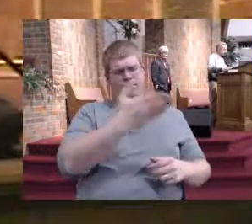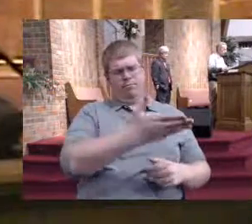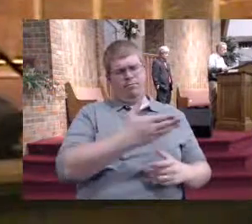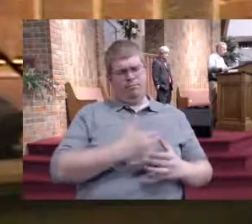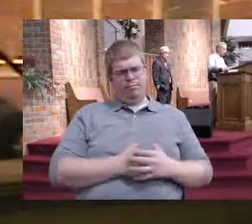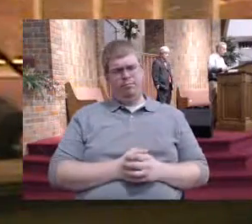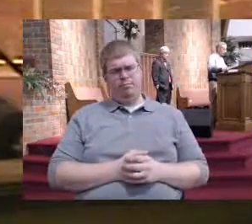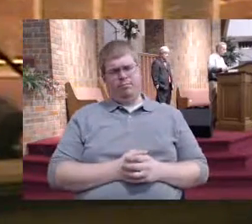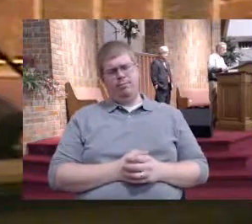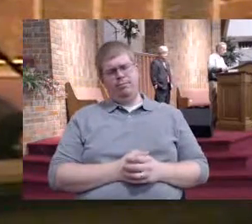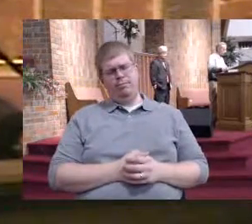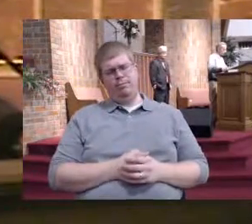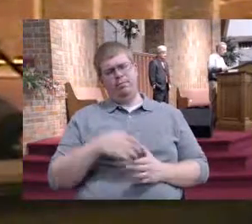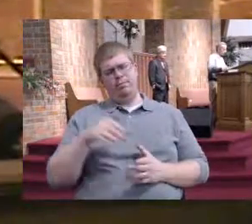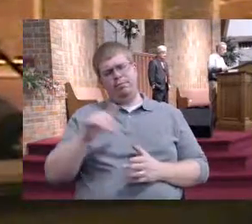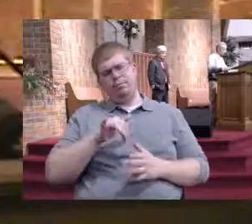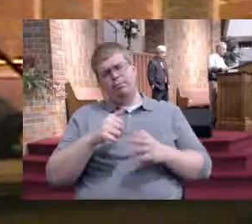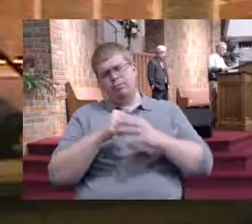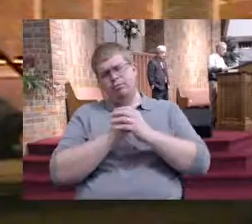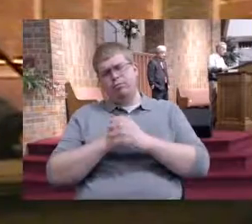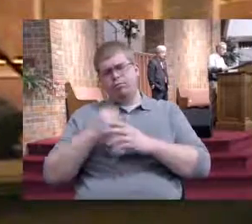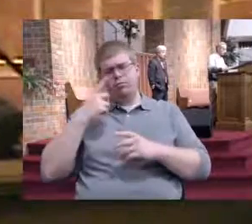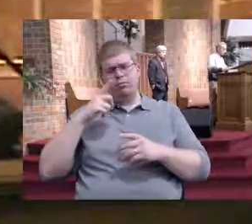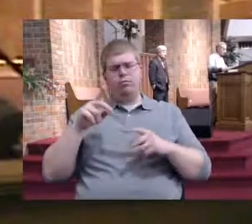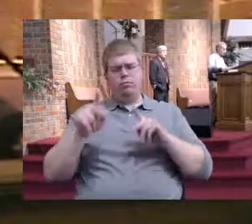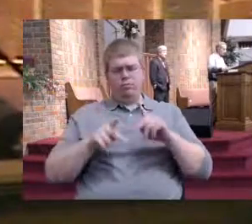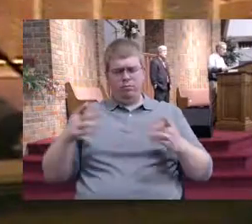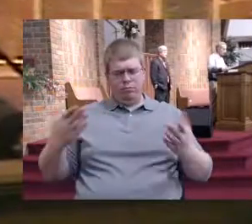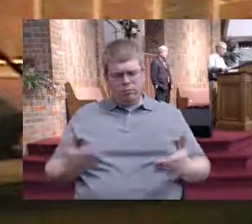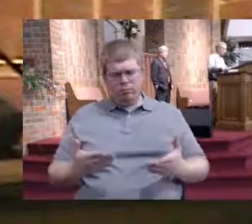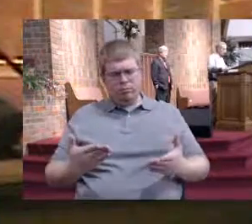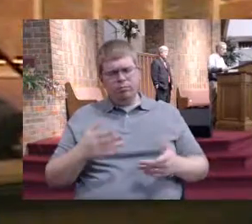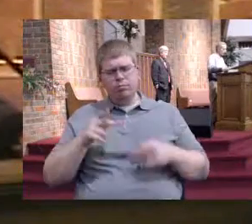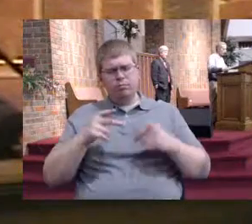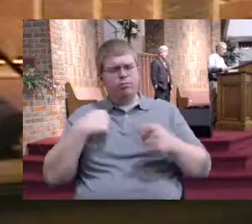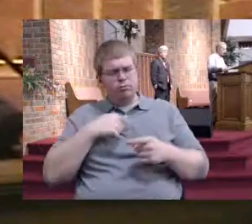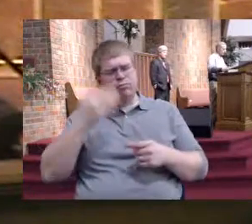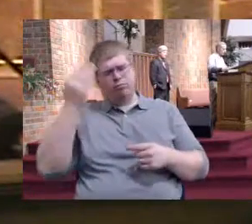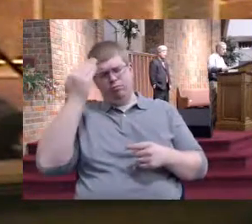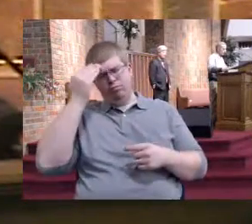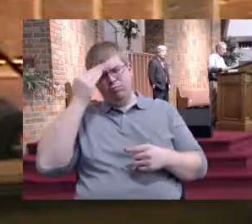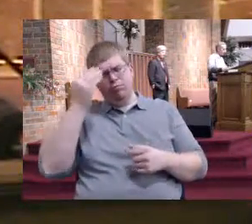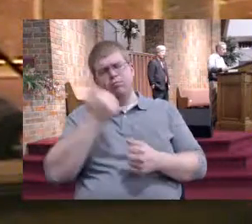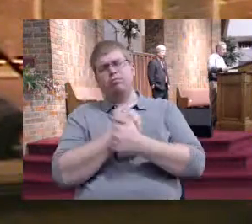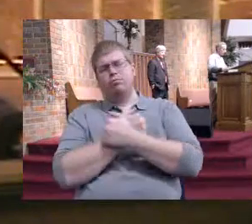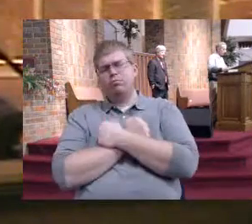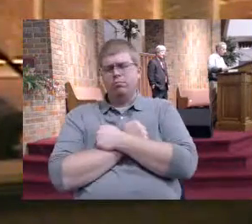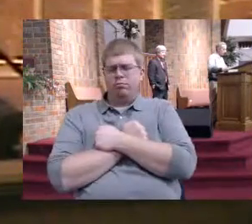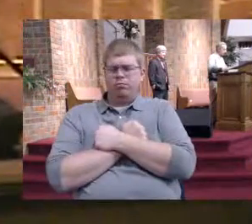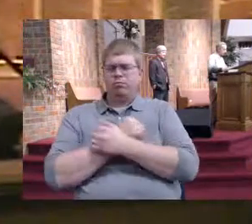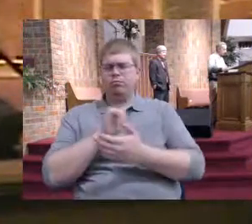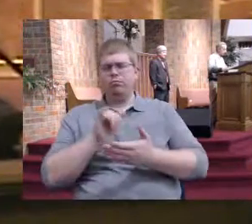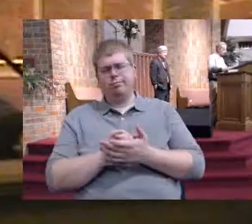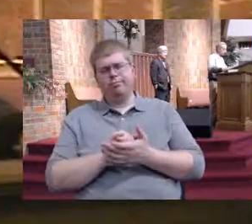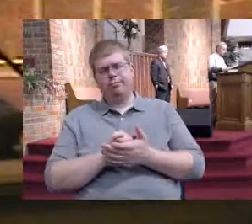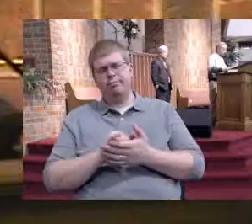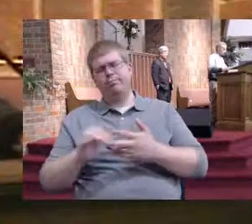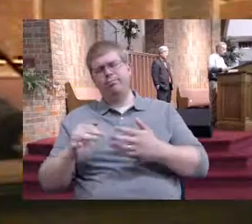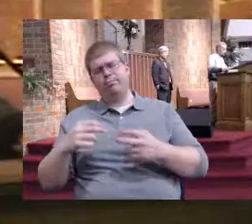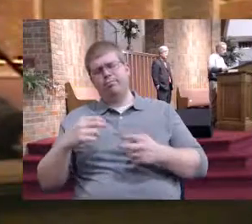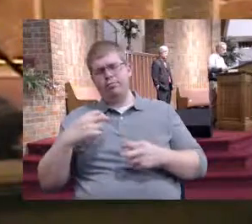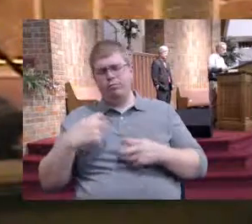for those of our number and those that we know and love that have great struggles.